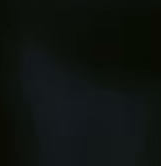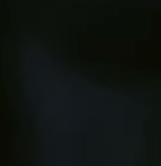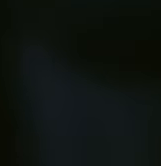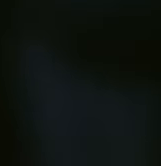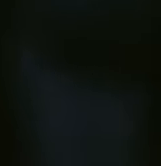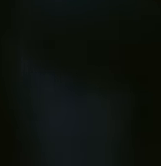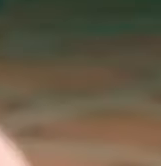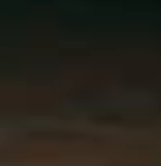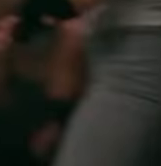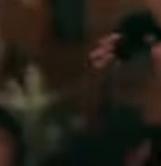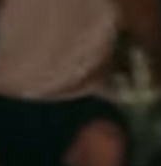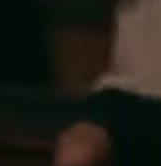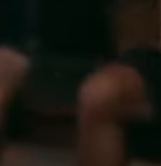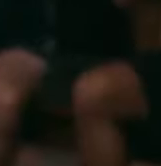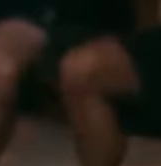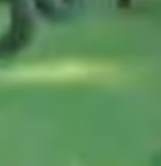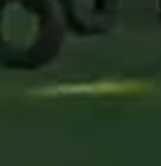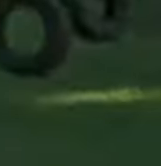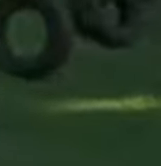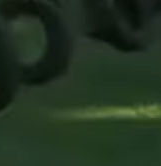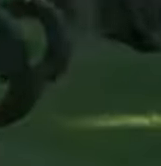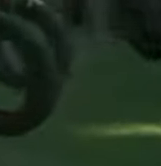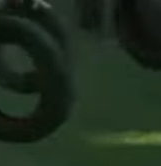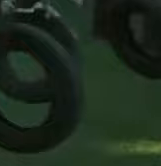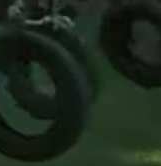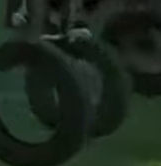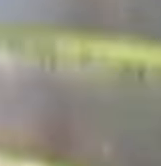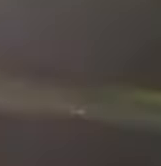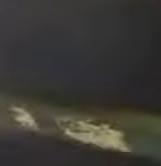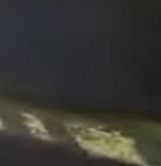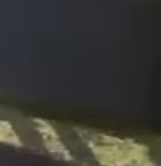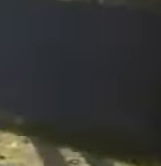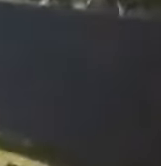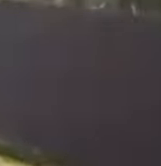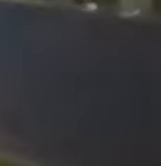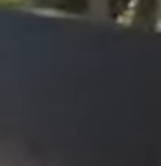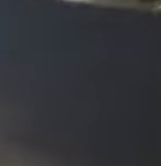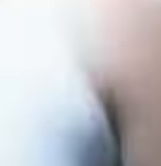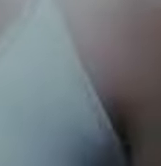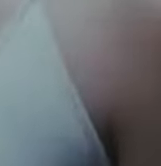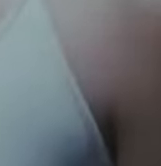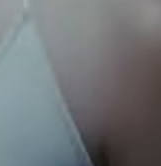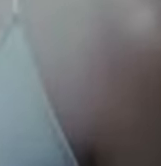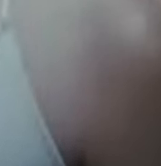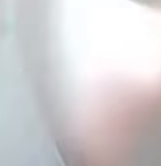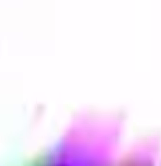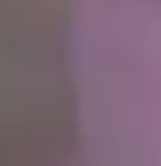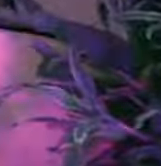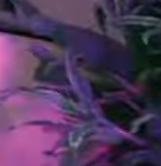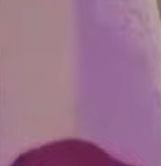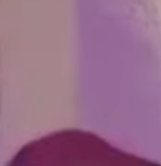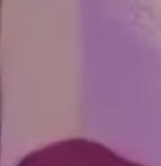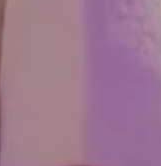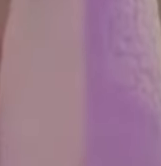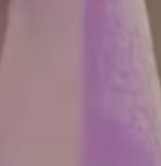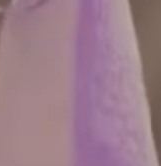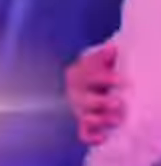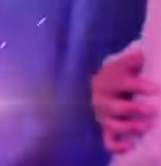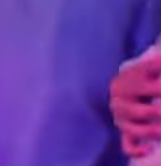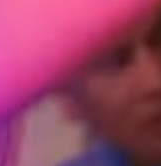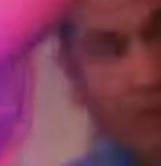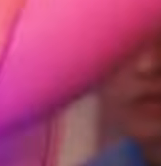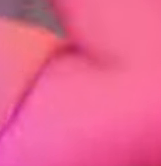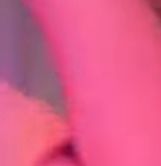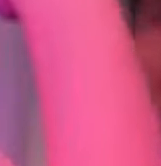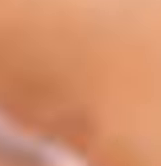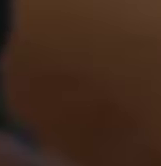up for this once in a lifetime? Awesome adventure! Yes, sir! Kylie Padilla,